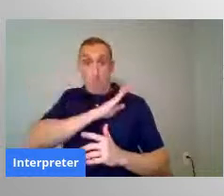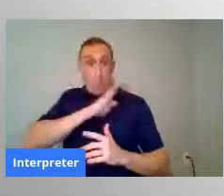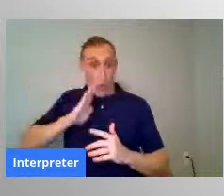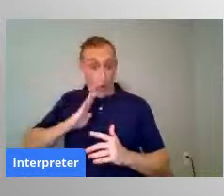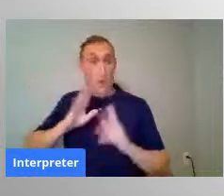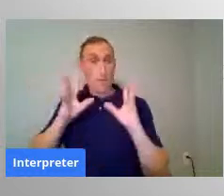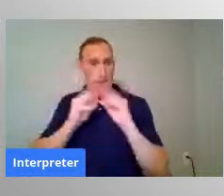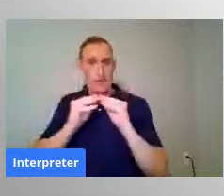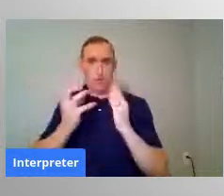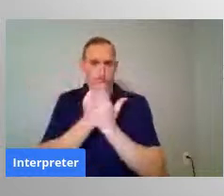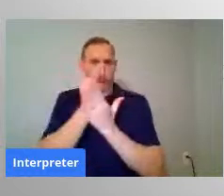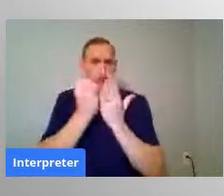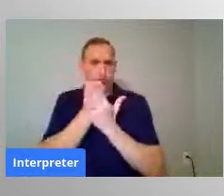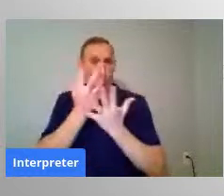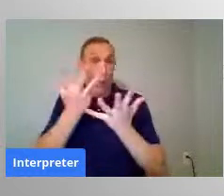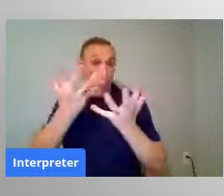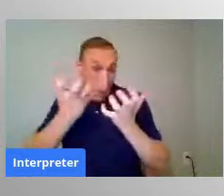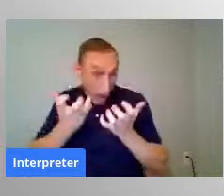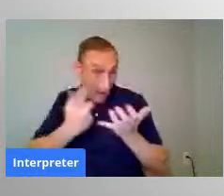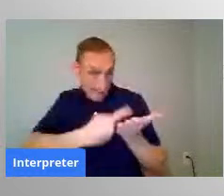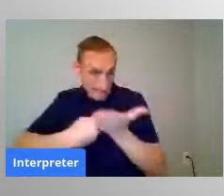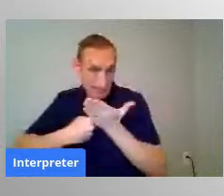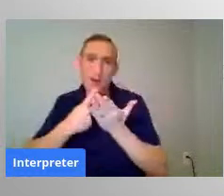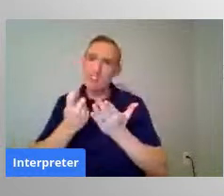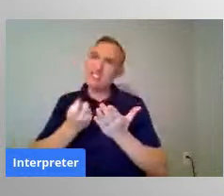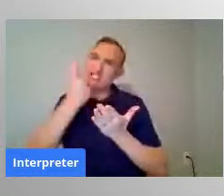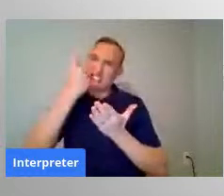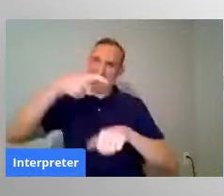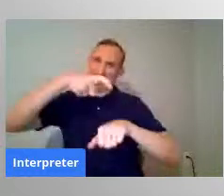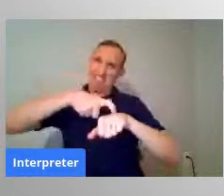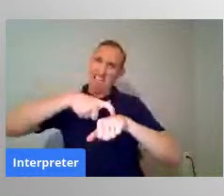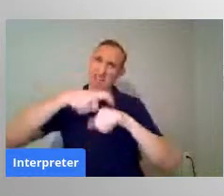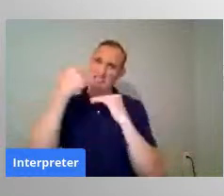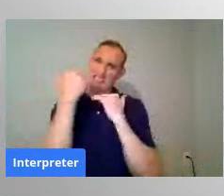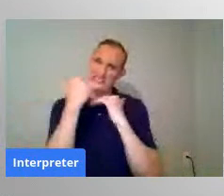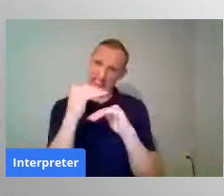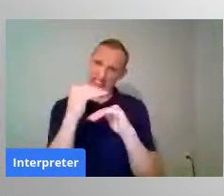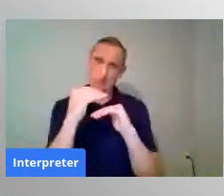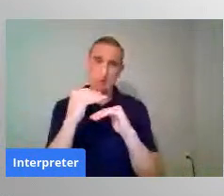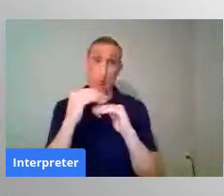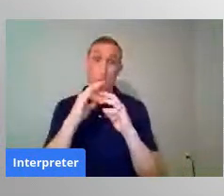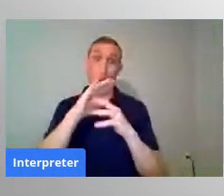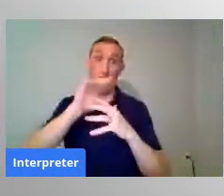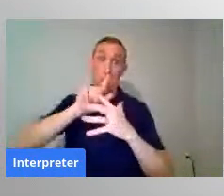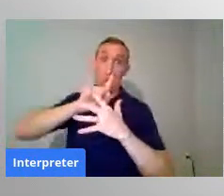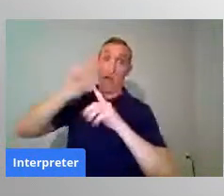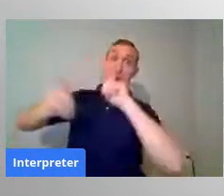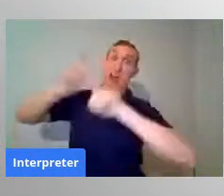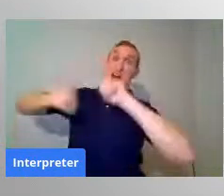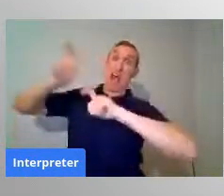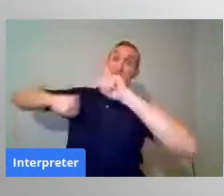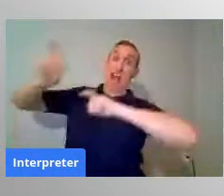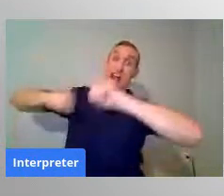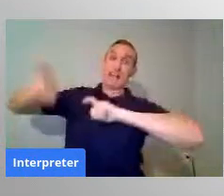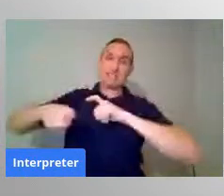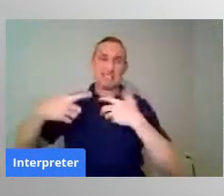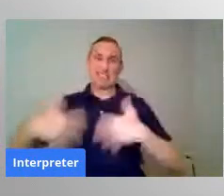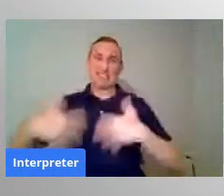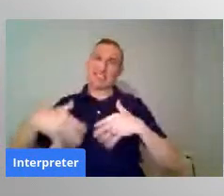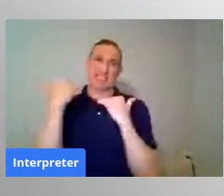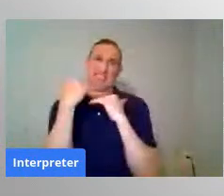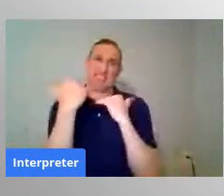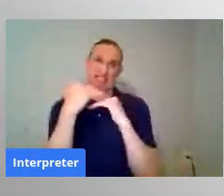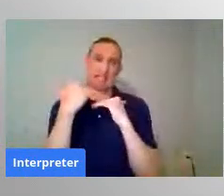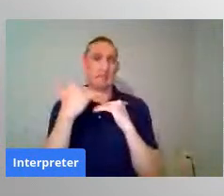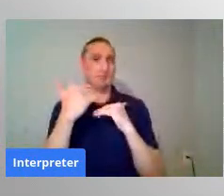we also want to be able to use this time efficiently. I know that we can't always predict because new information comes up, but I do